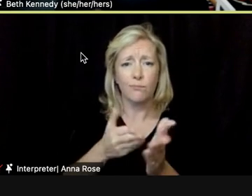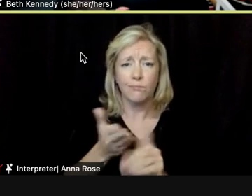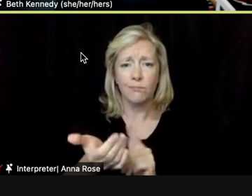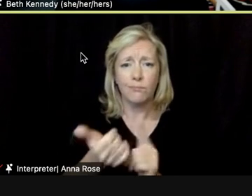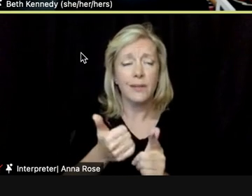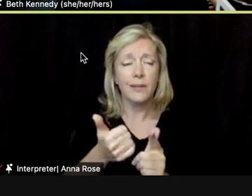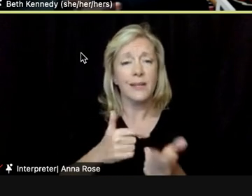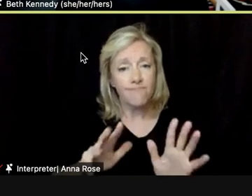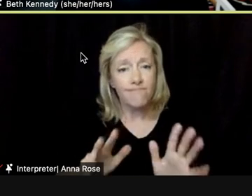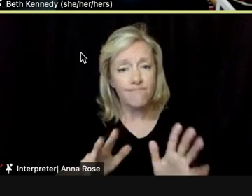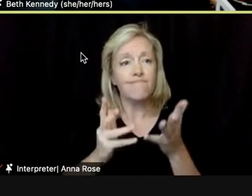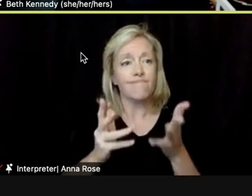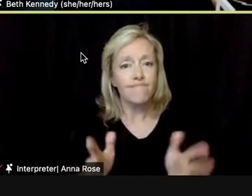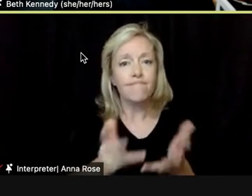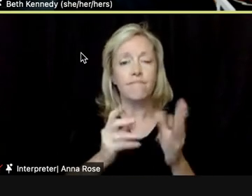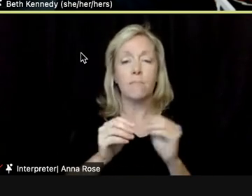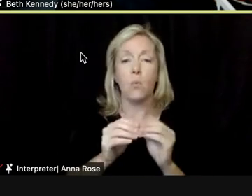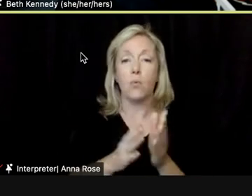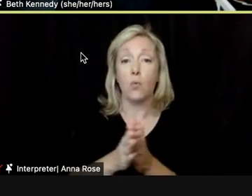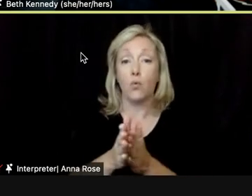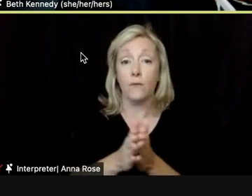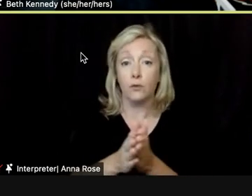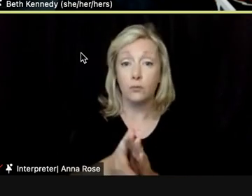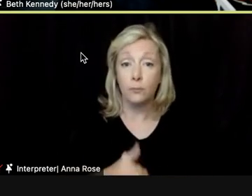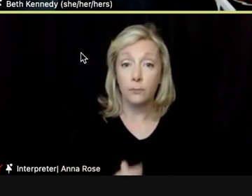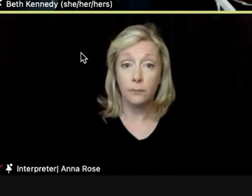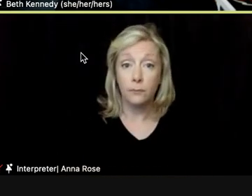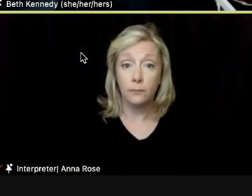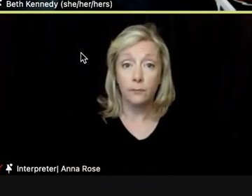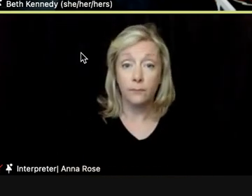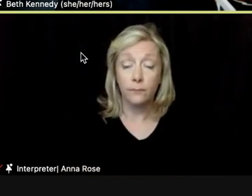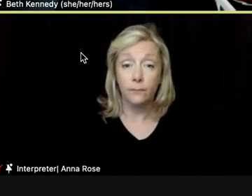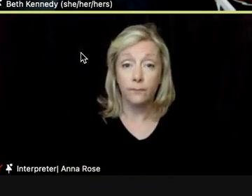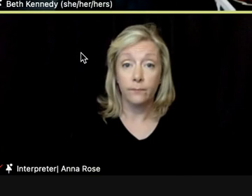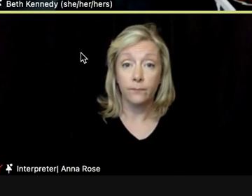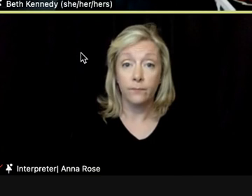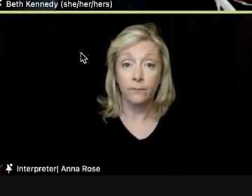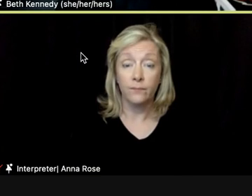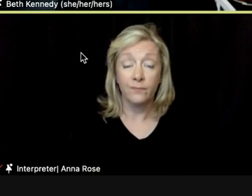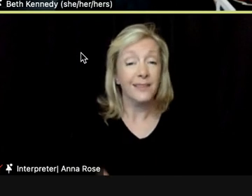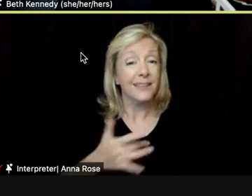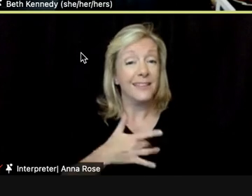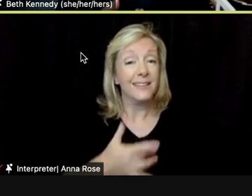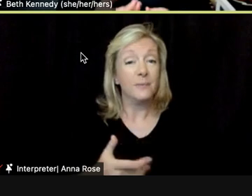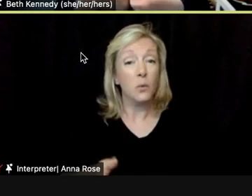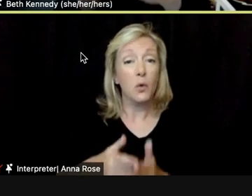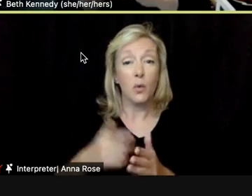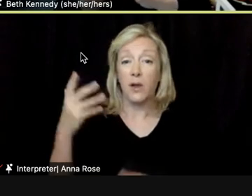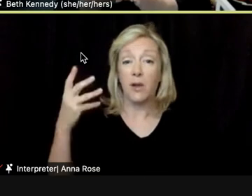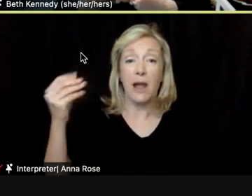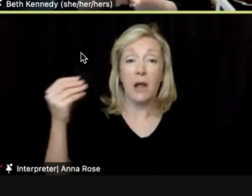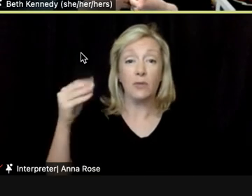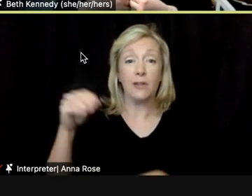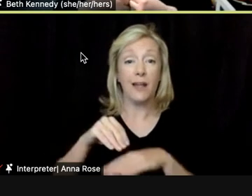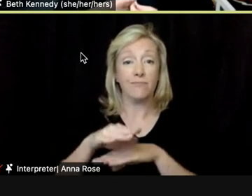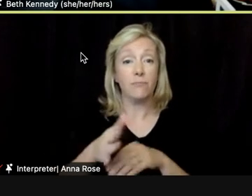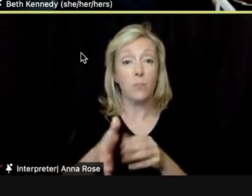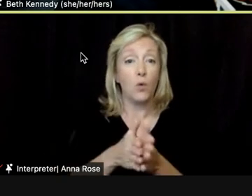build on the motivation. And for kids who are deafblind, a lot of times that's external motivation. Sometimes there's not a lot